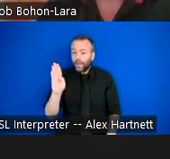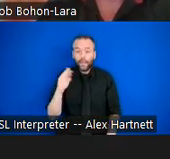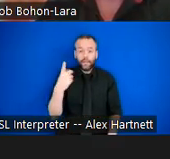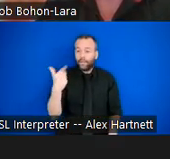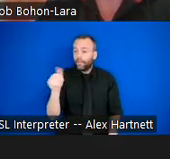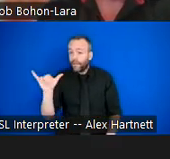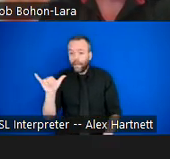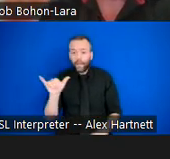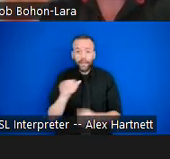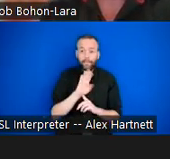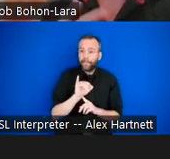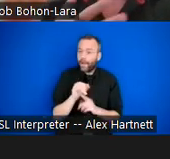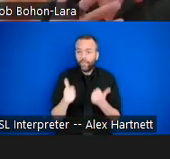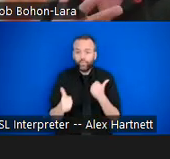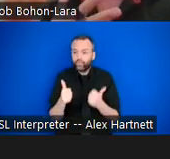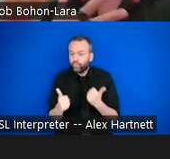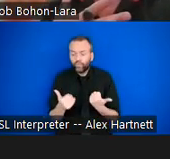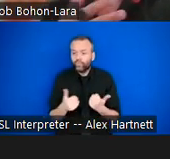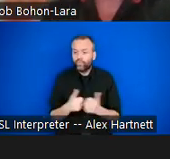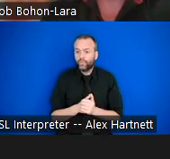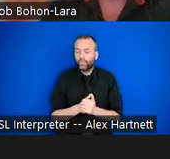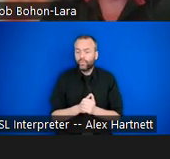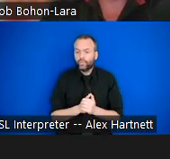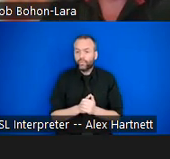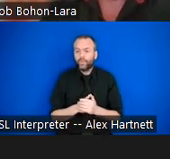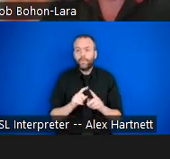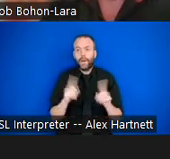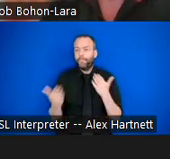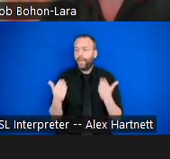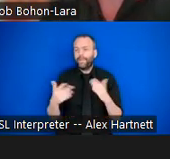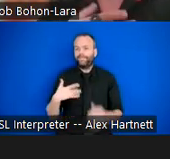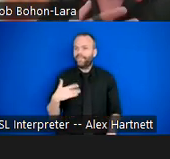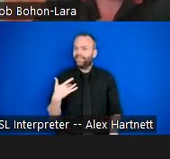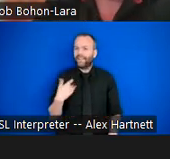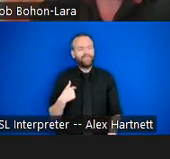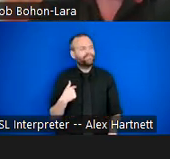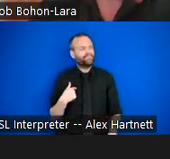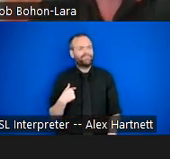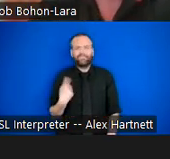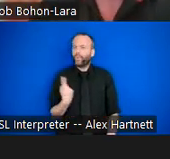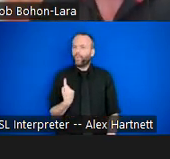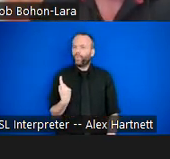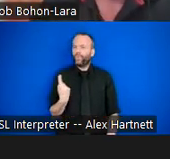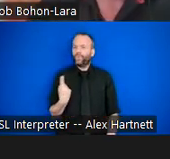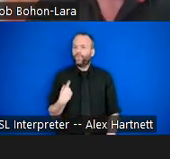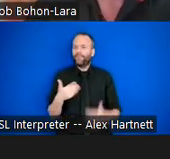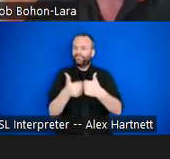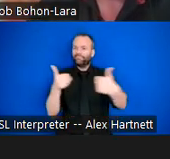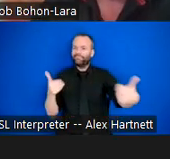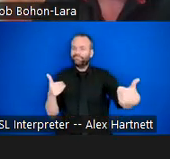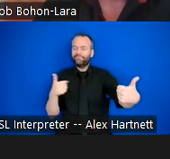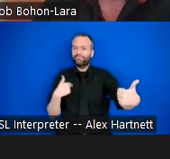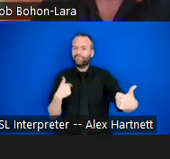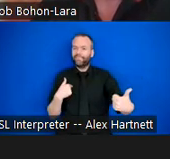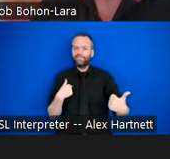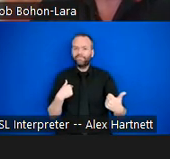words, but we know that well, some of us that we're different. The difference comes from what we see in the media and